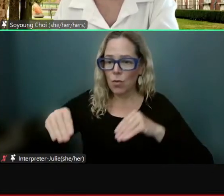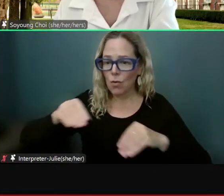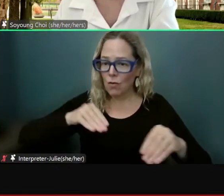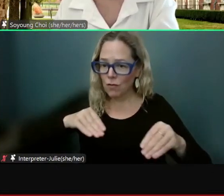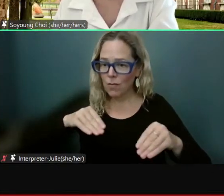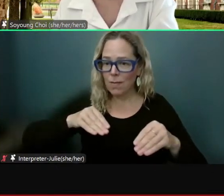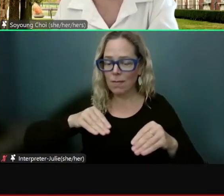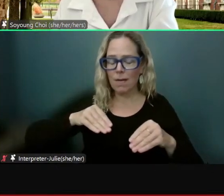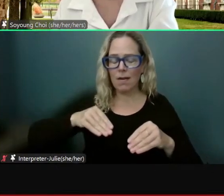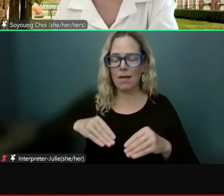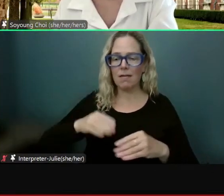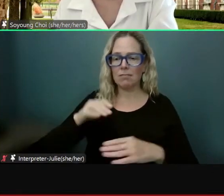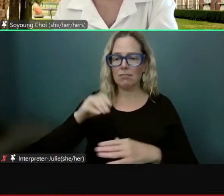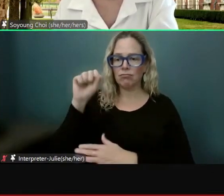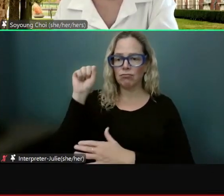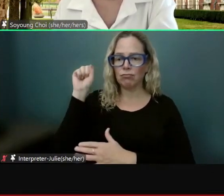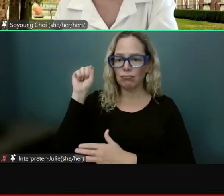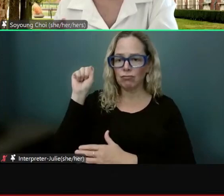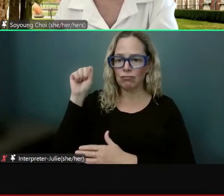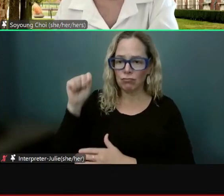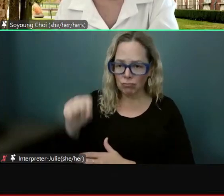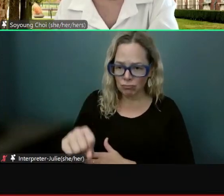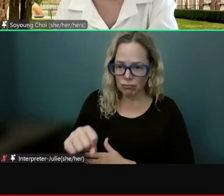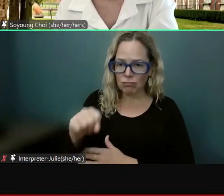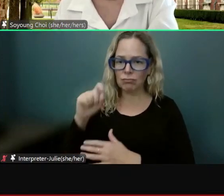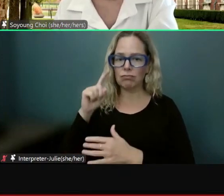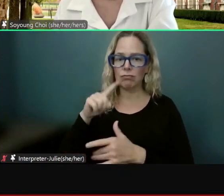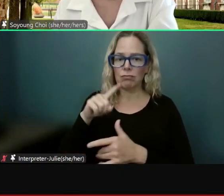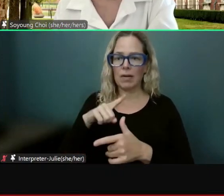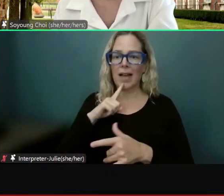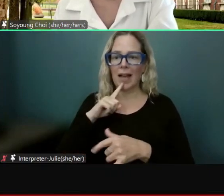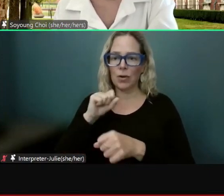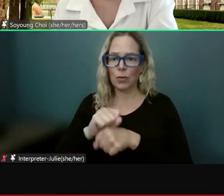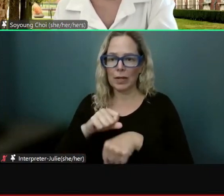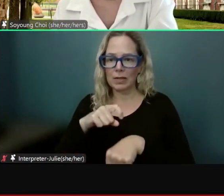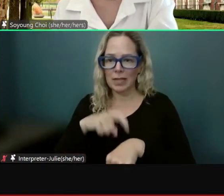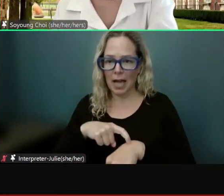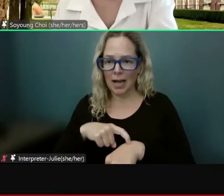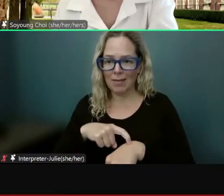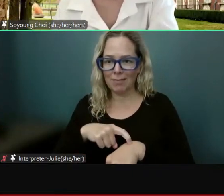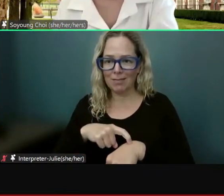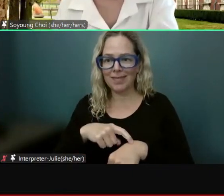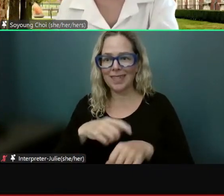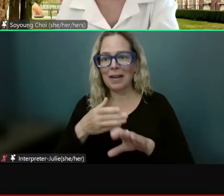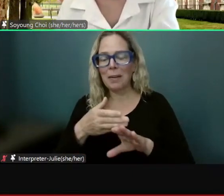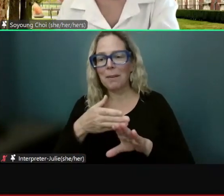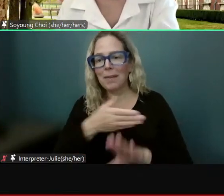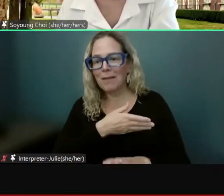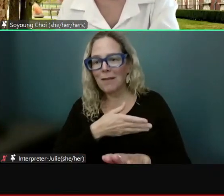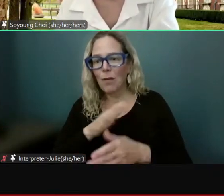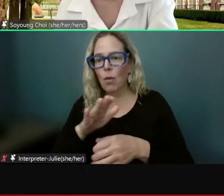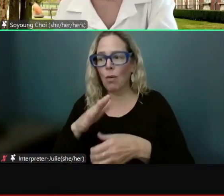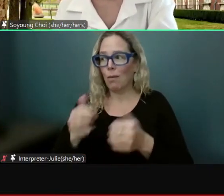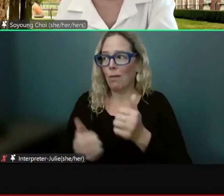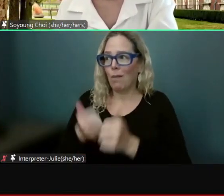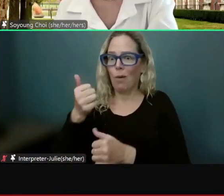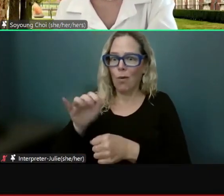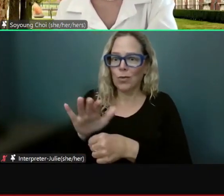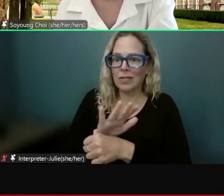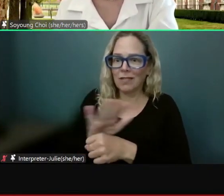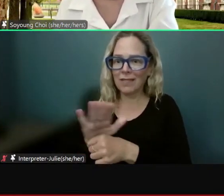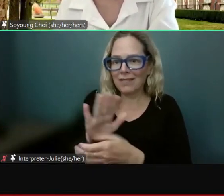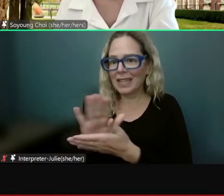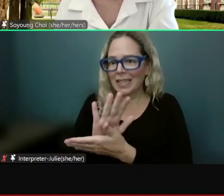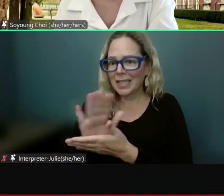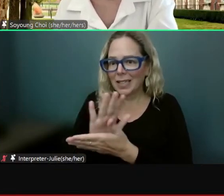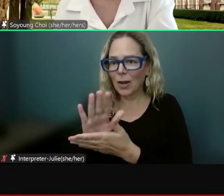time, rather than relying on visual cues alone, as is common in most mainstream fitness videos on